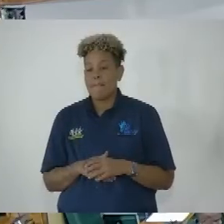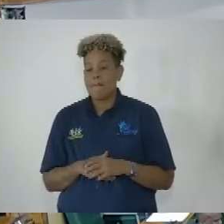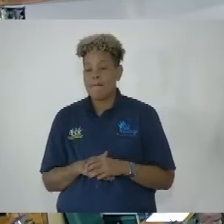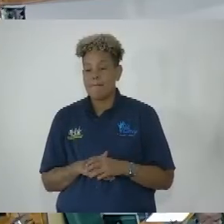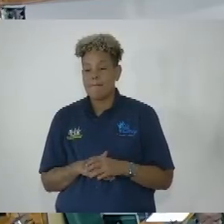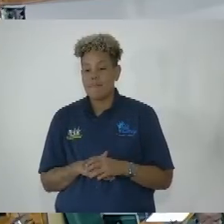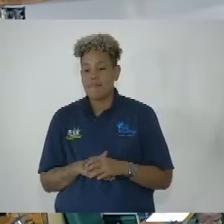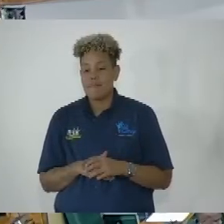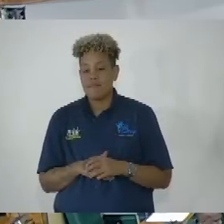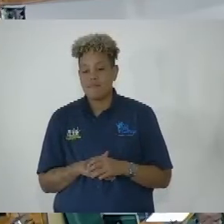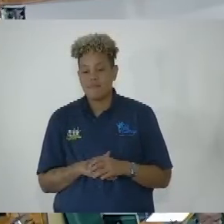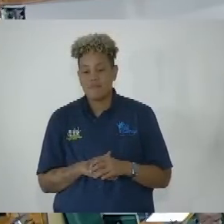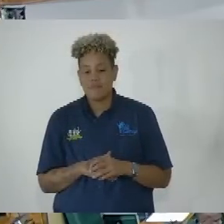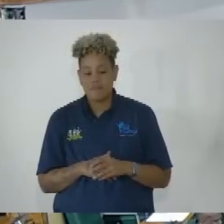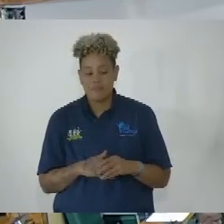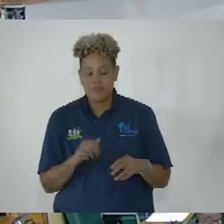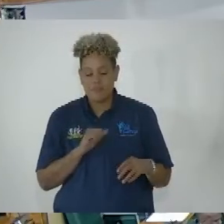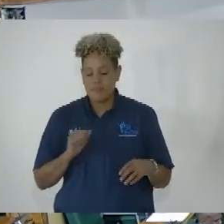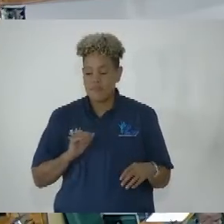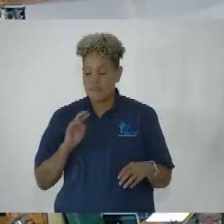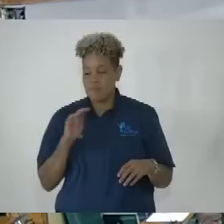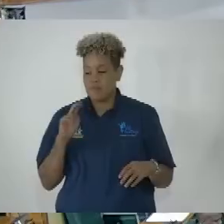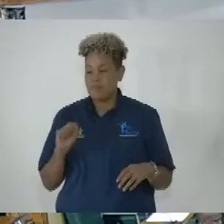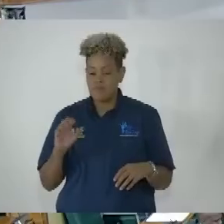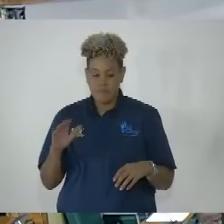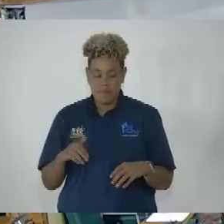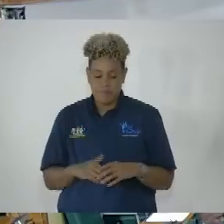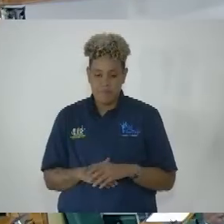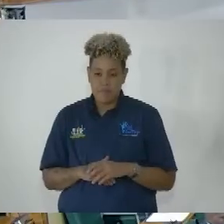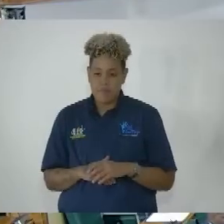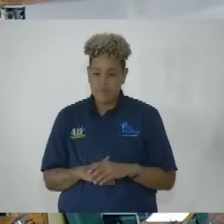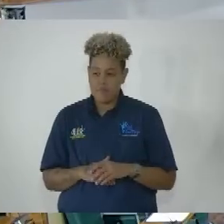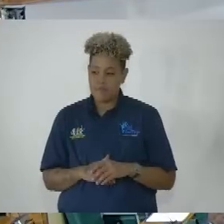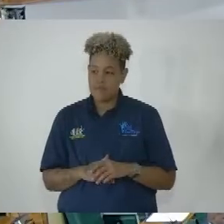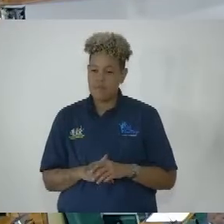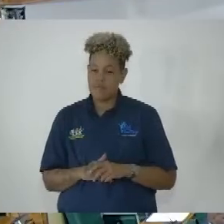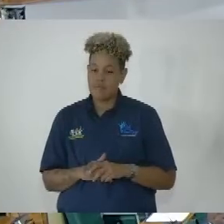Mr. President. Senator Fraser-Bills. Thank you.